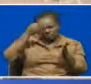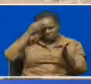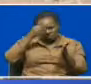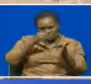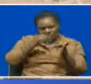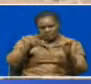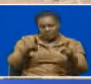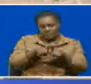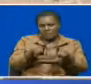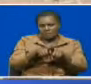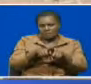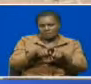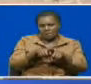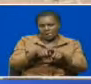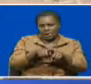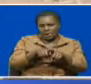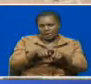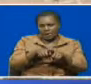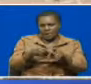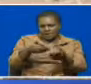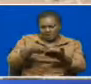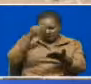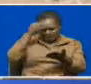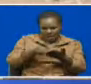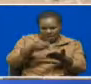and ultimately can be relearned.